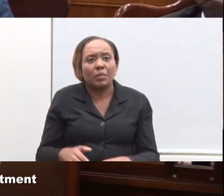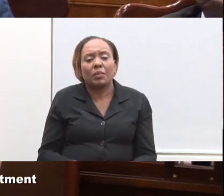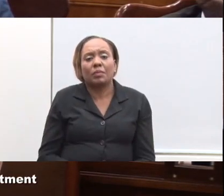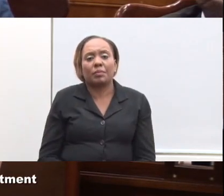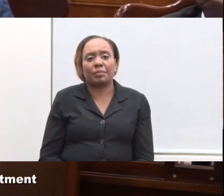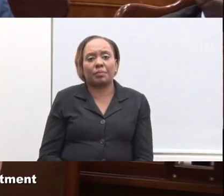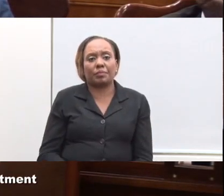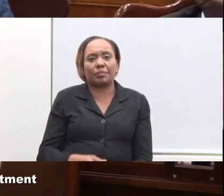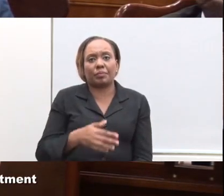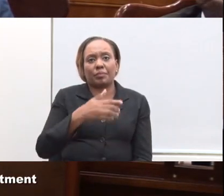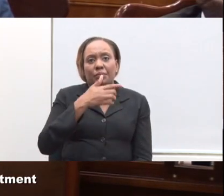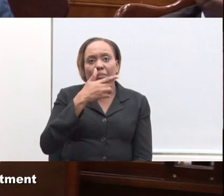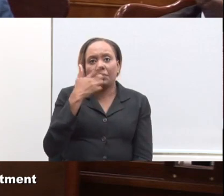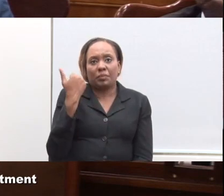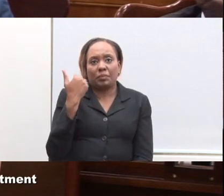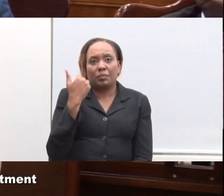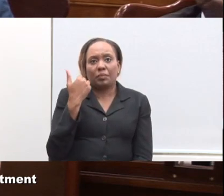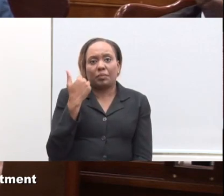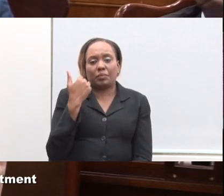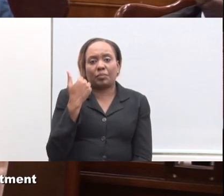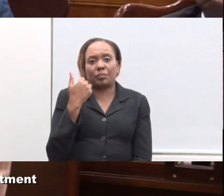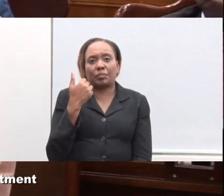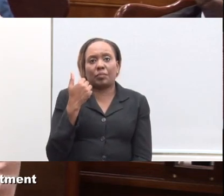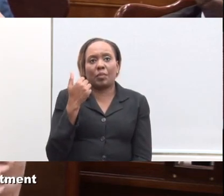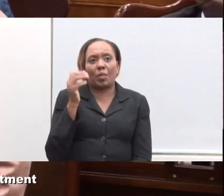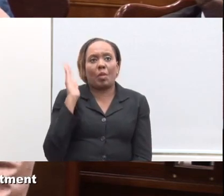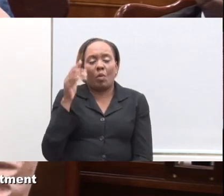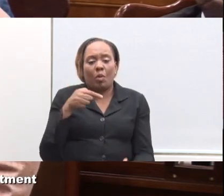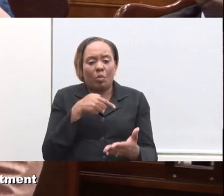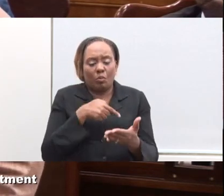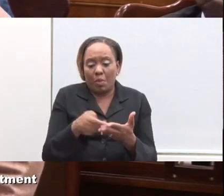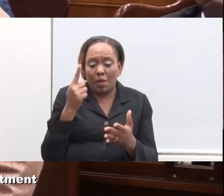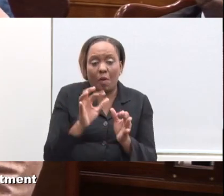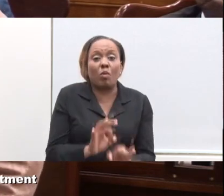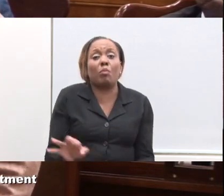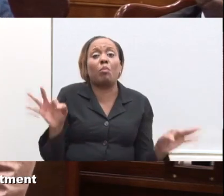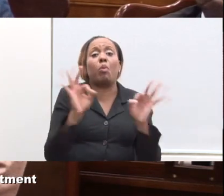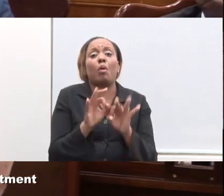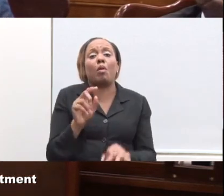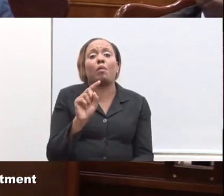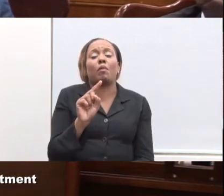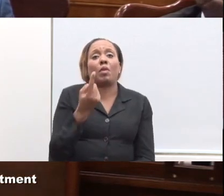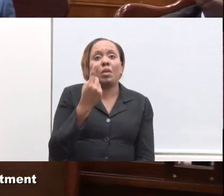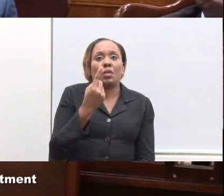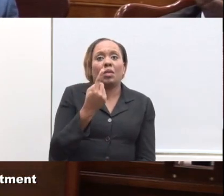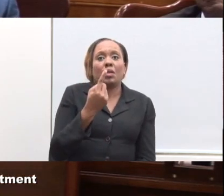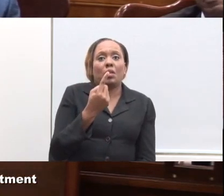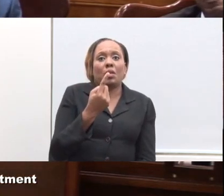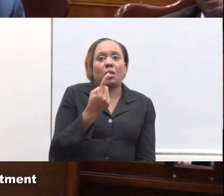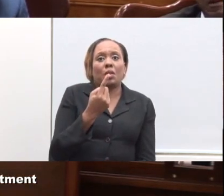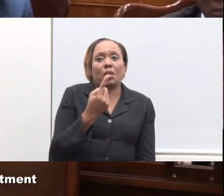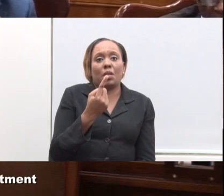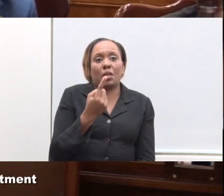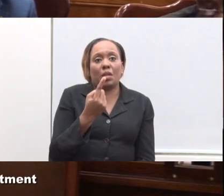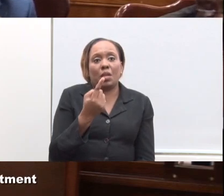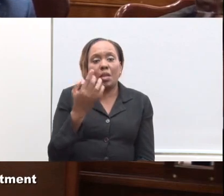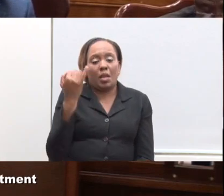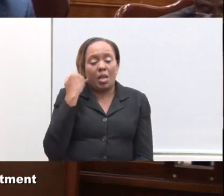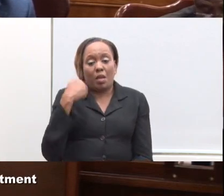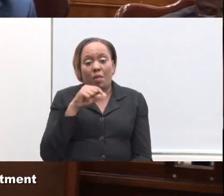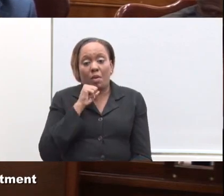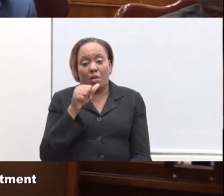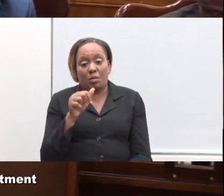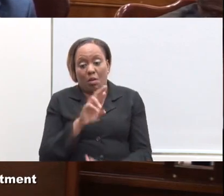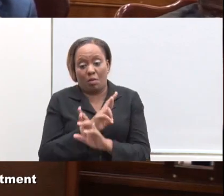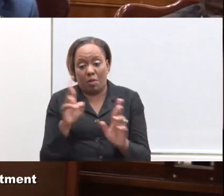will pay what is essential first, and that what we risk is disorderly bankruptcies if we are not prepared to have